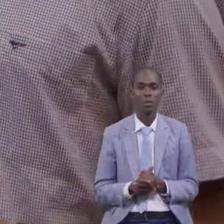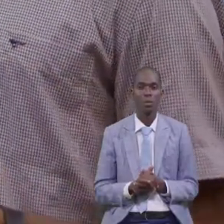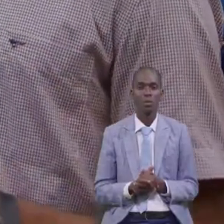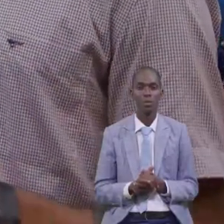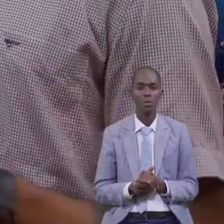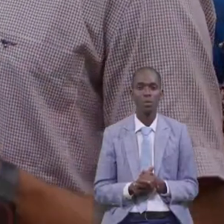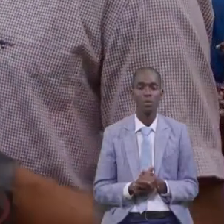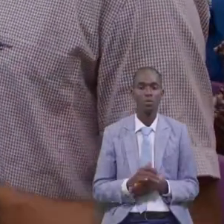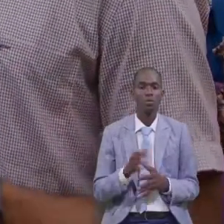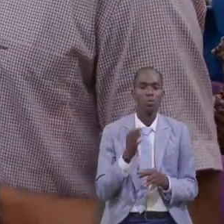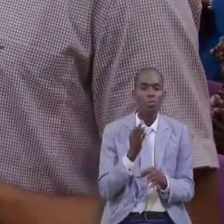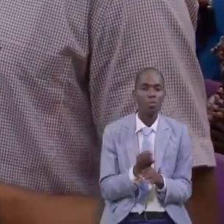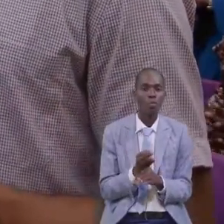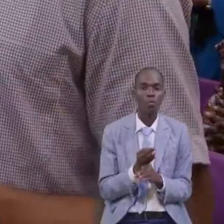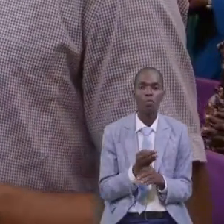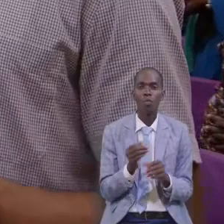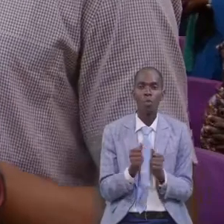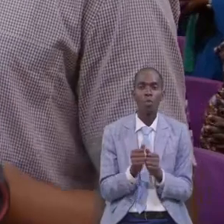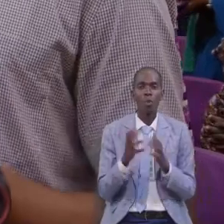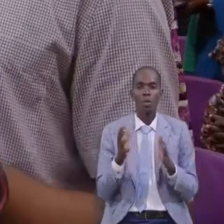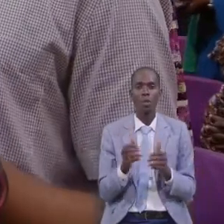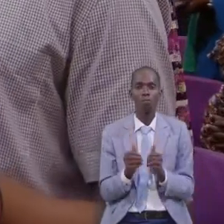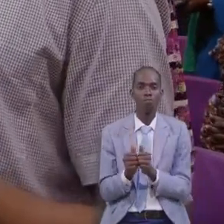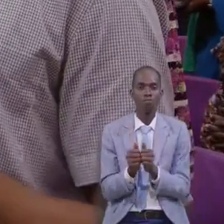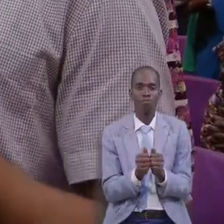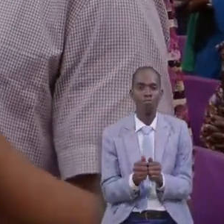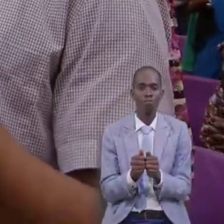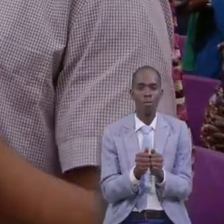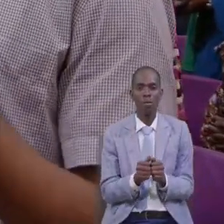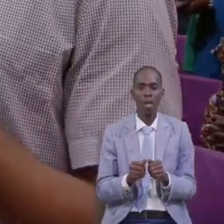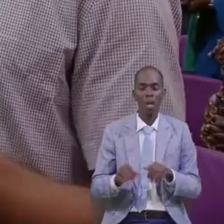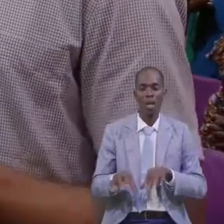Faith without accompanying action.